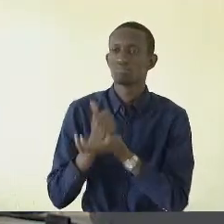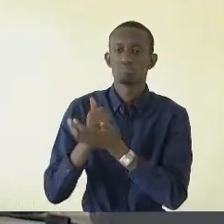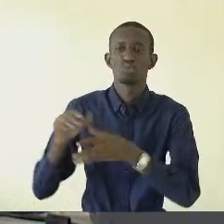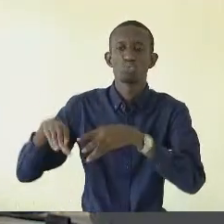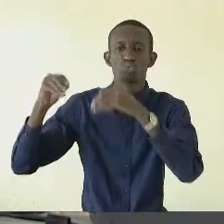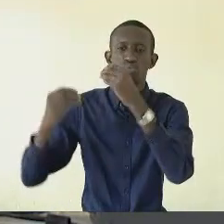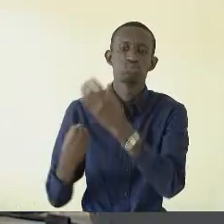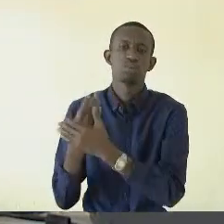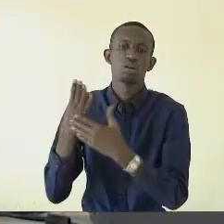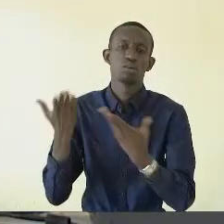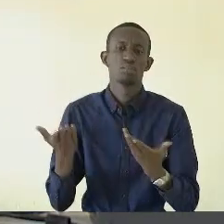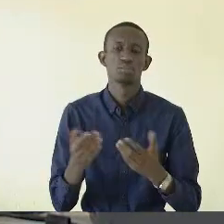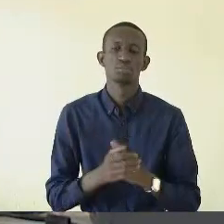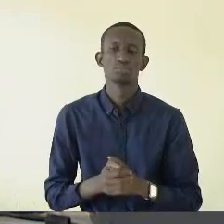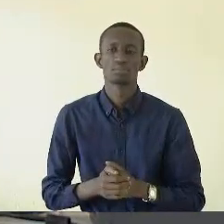these days,